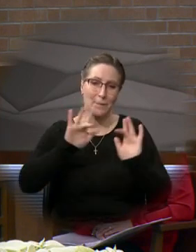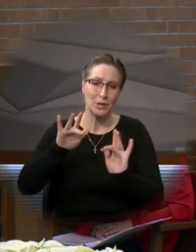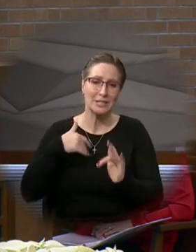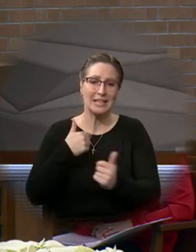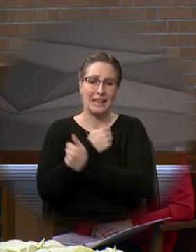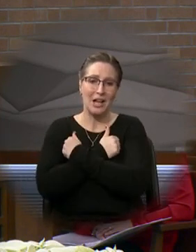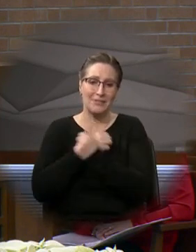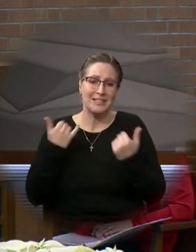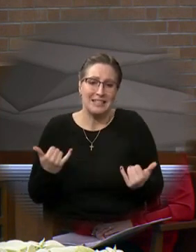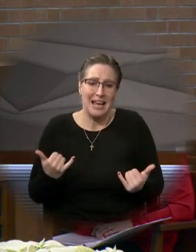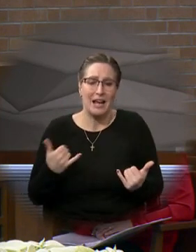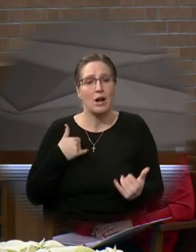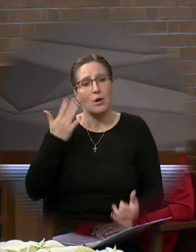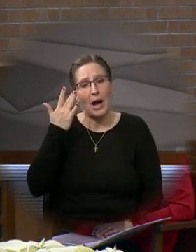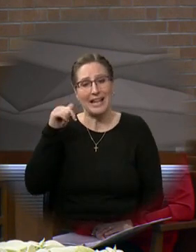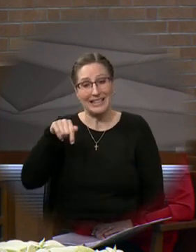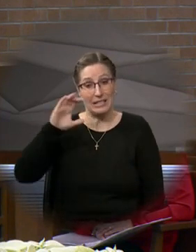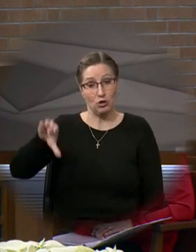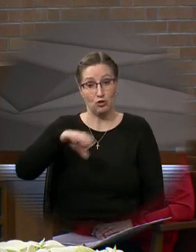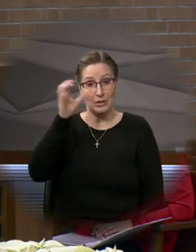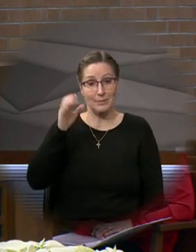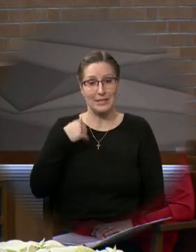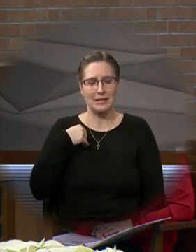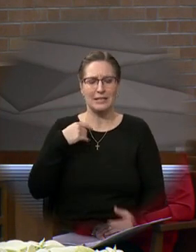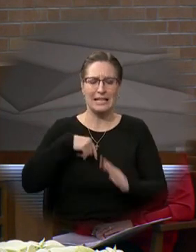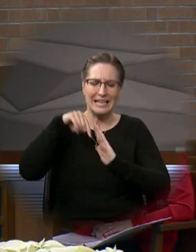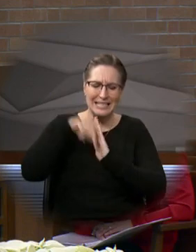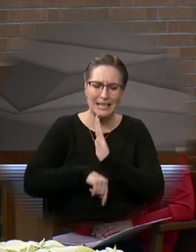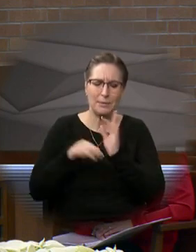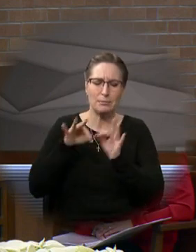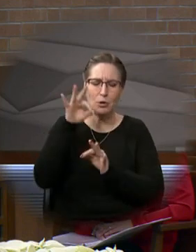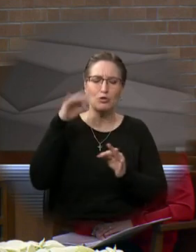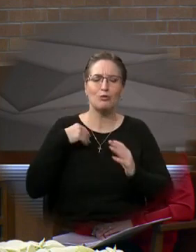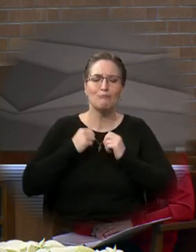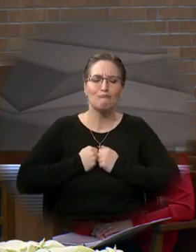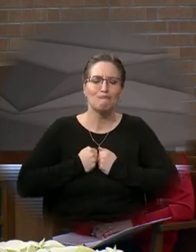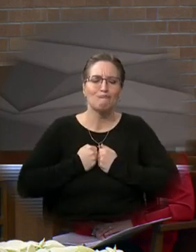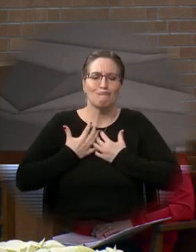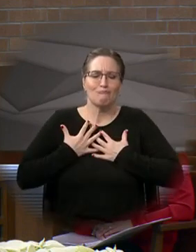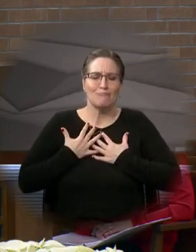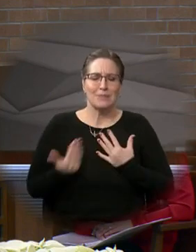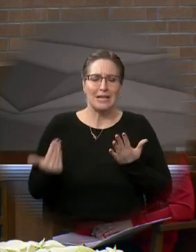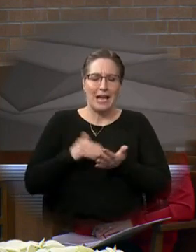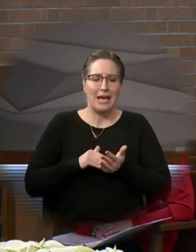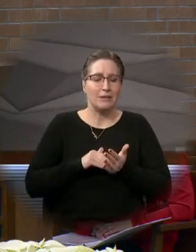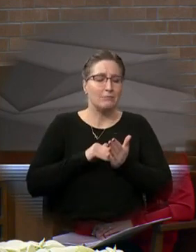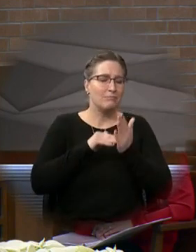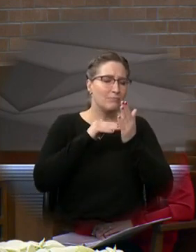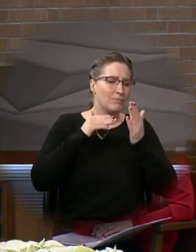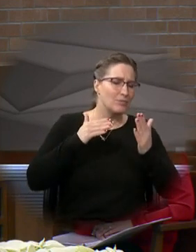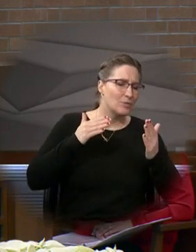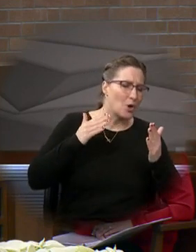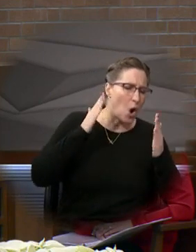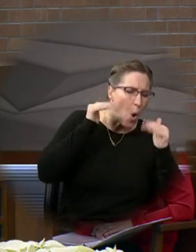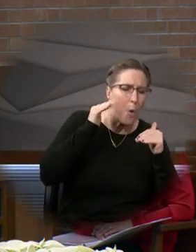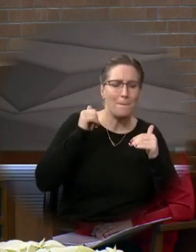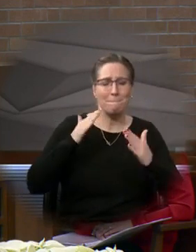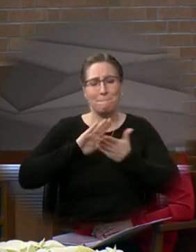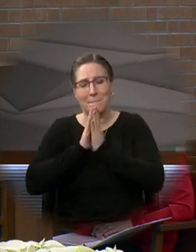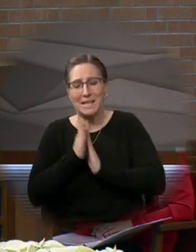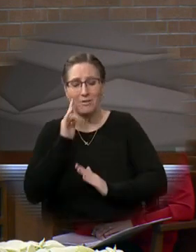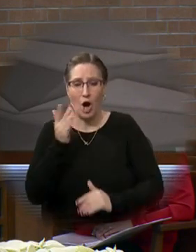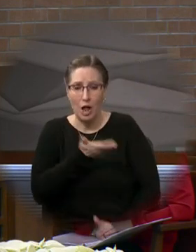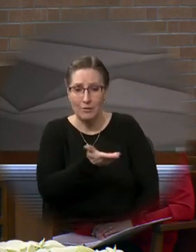love, that this Christmas may be a time of deep spiritual renewal in joy, hope, and peace, and that all of